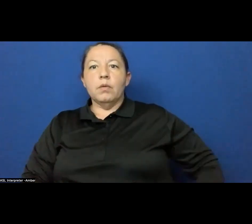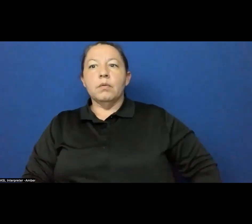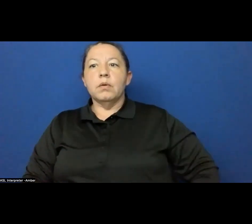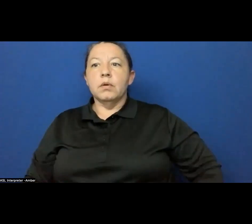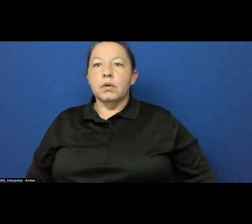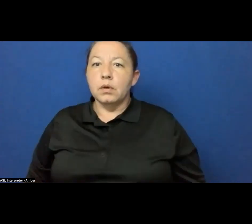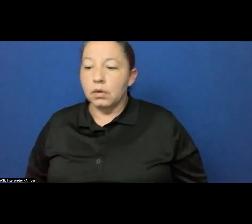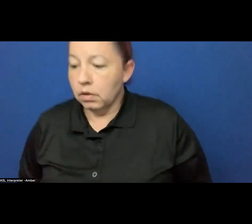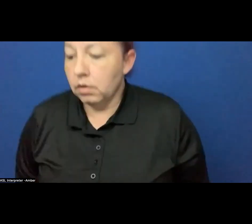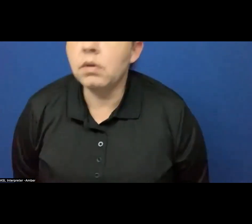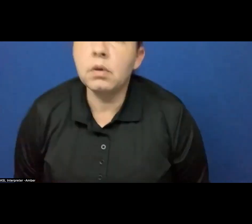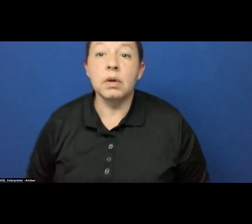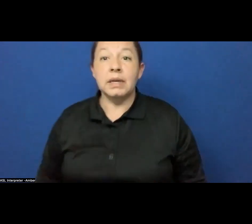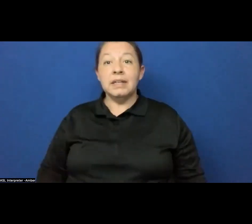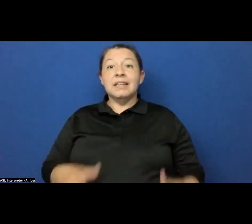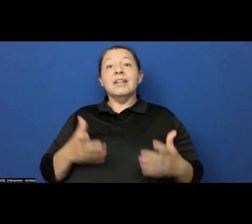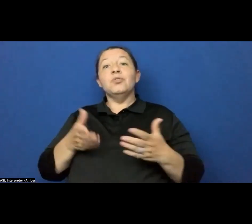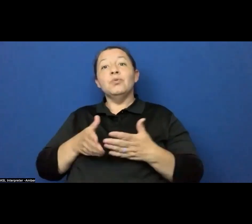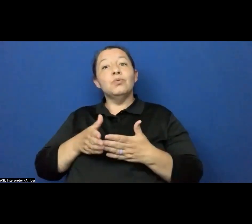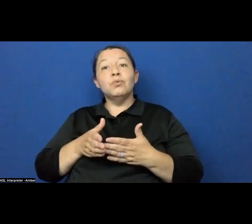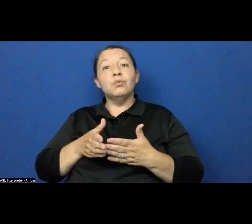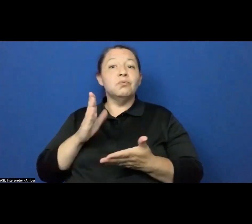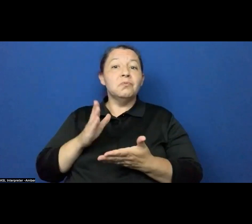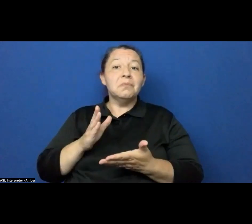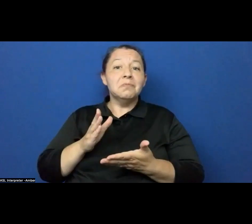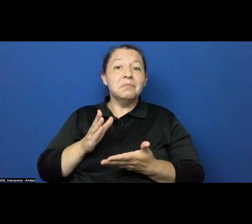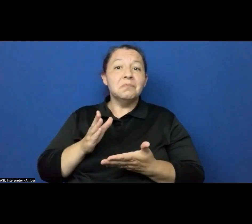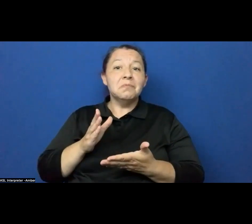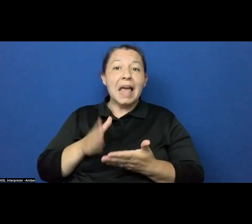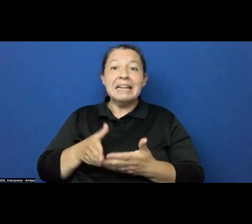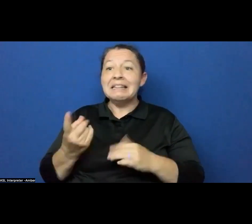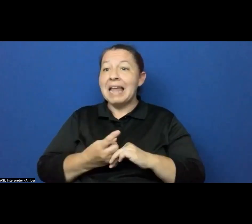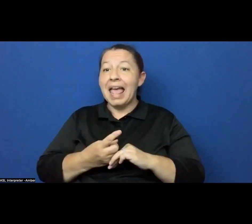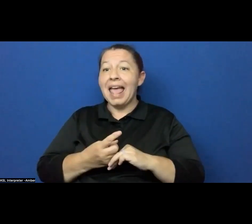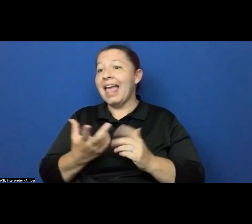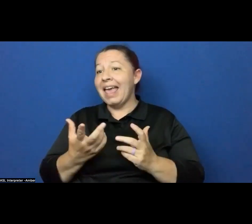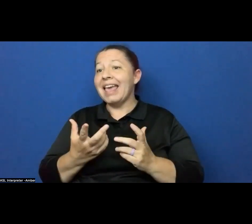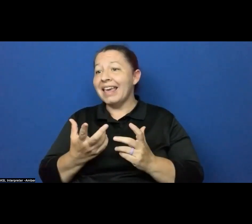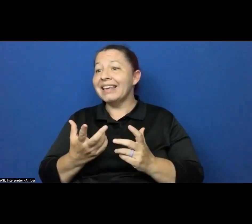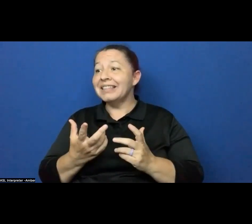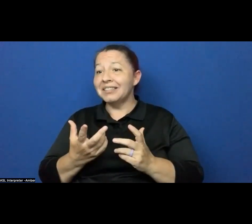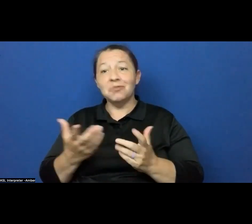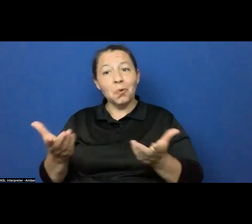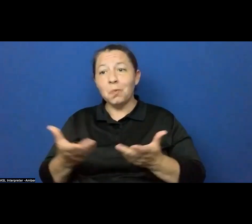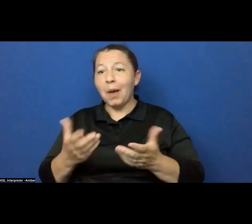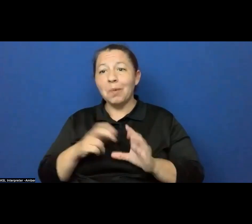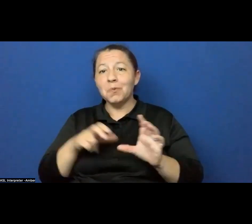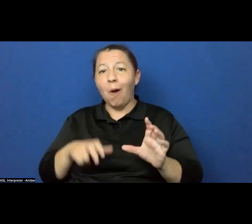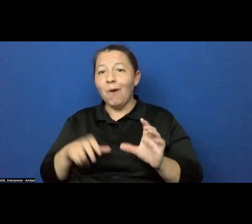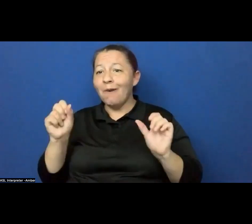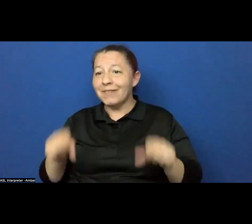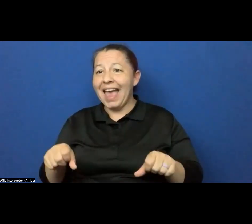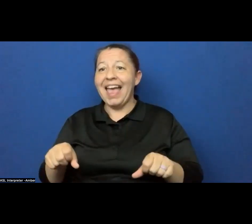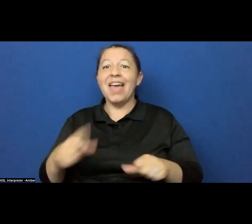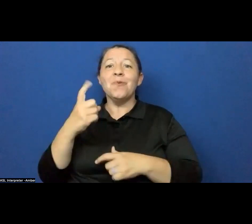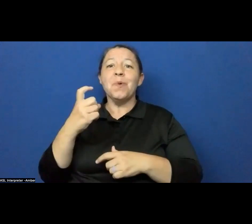I guess to kind of close out the day for folks that, you know, you're welcome to log off for the day. We have one more day left. We have the